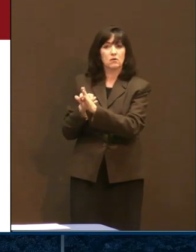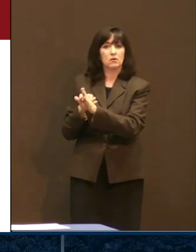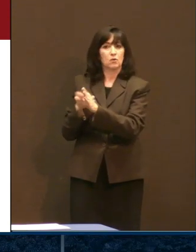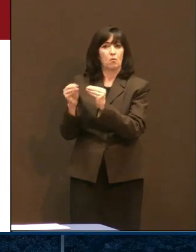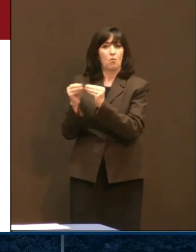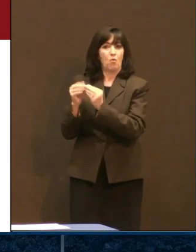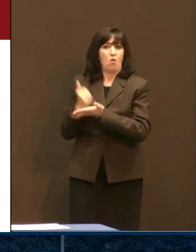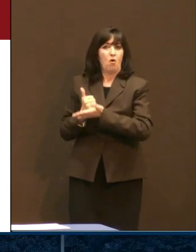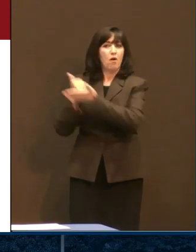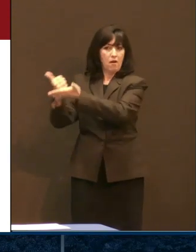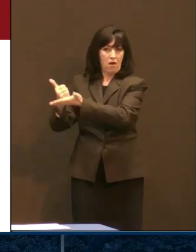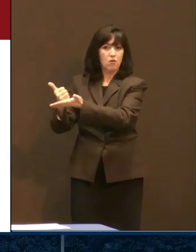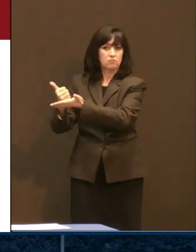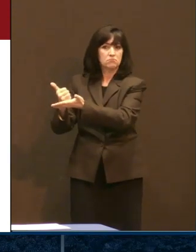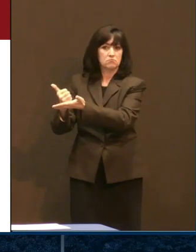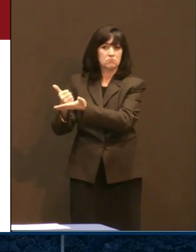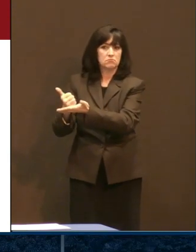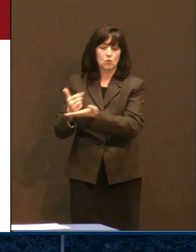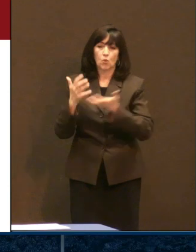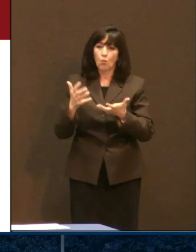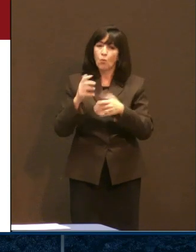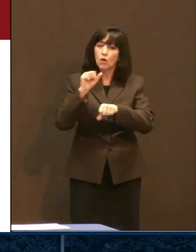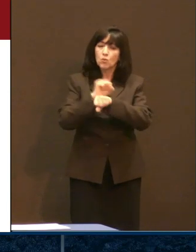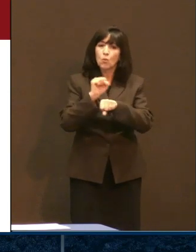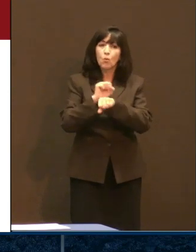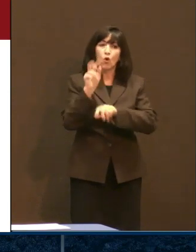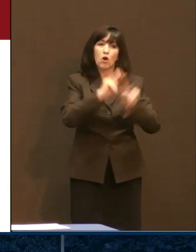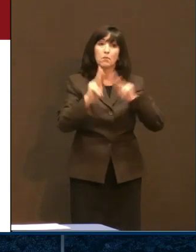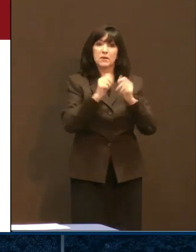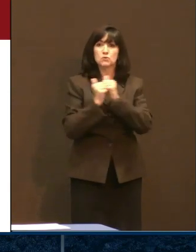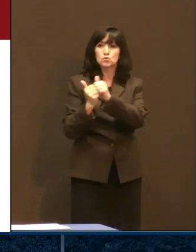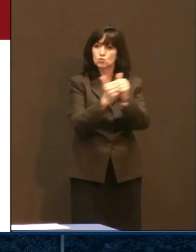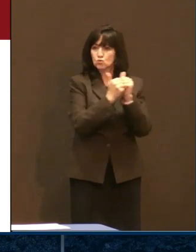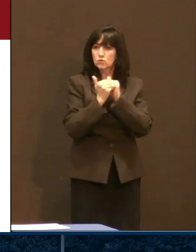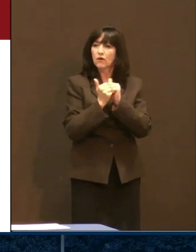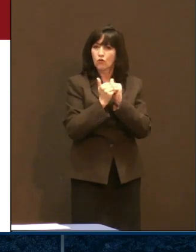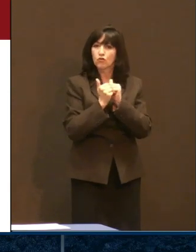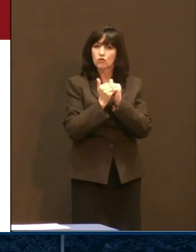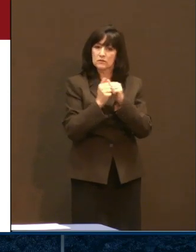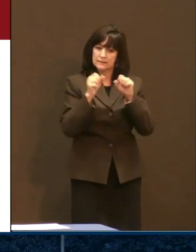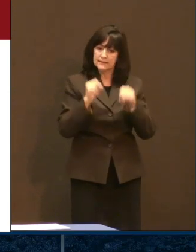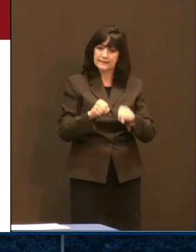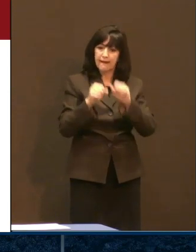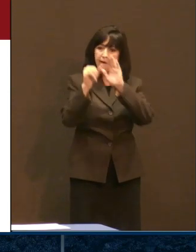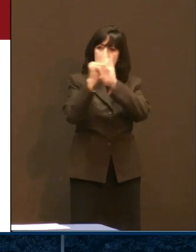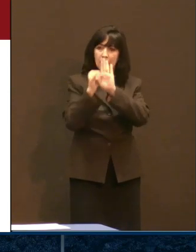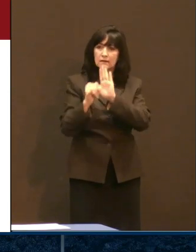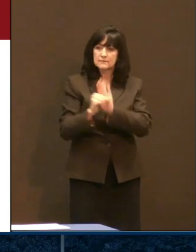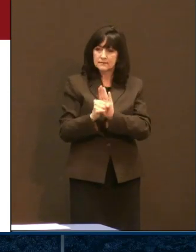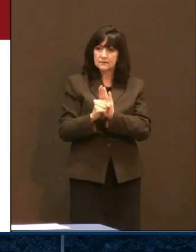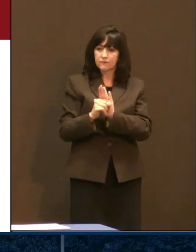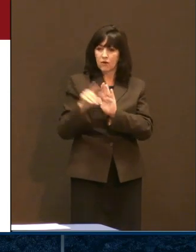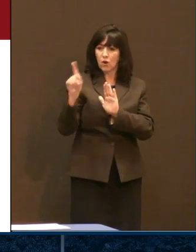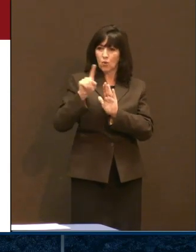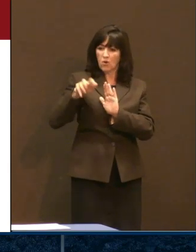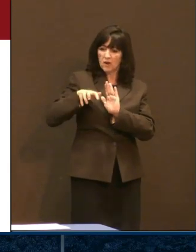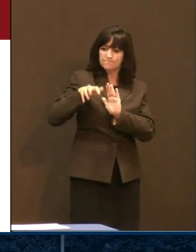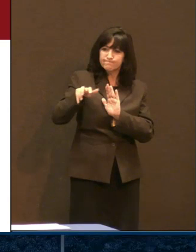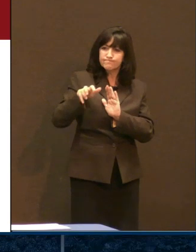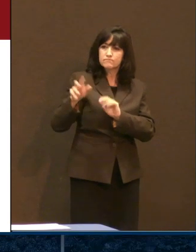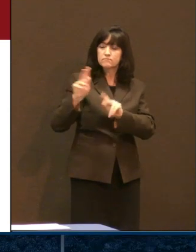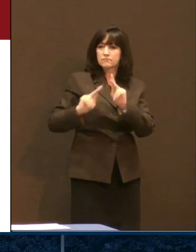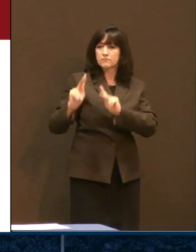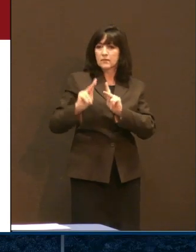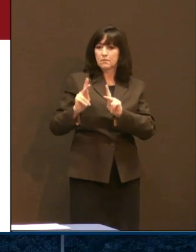local community leaders and elected officials as well, and both identifying those sites and and figuring